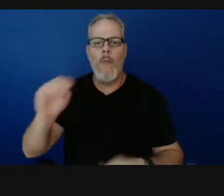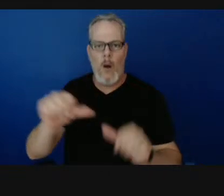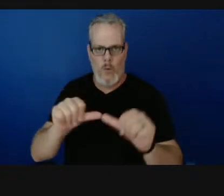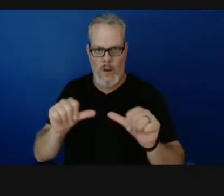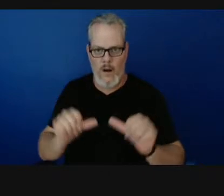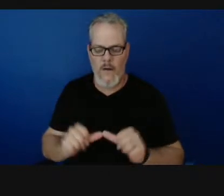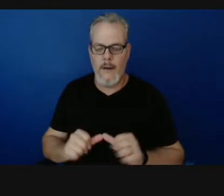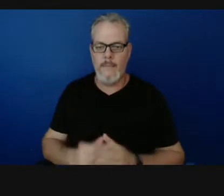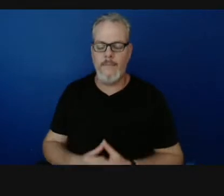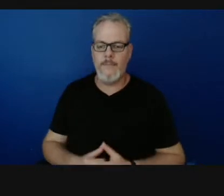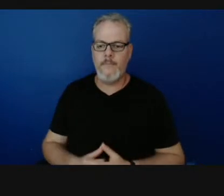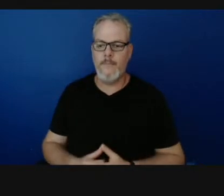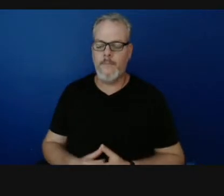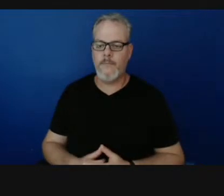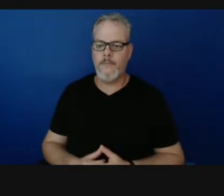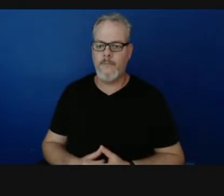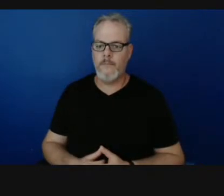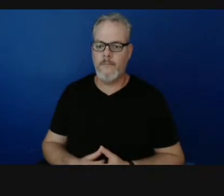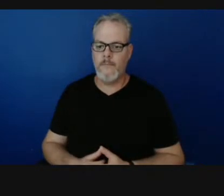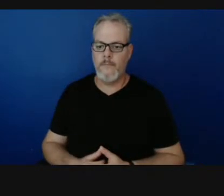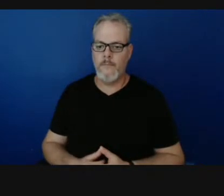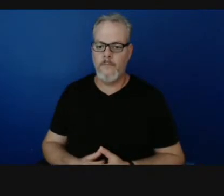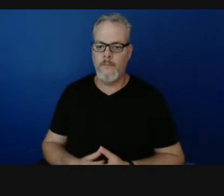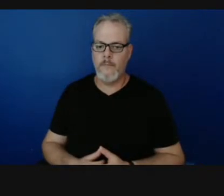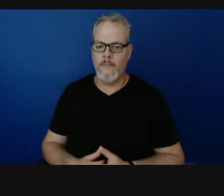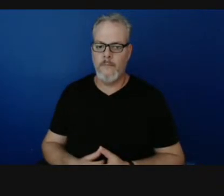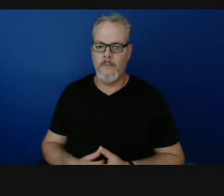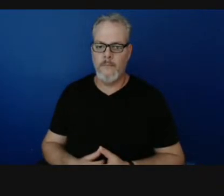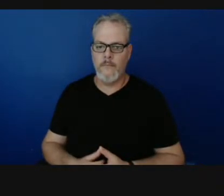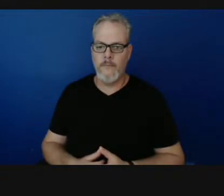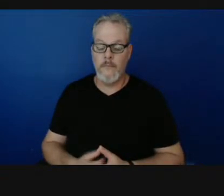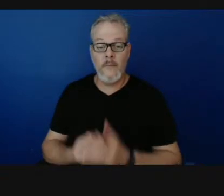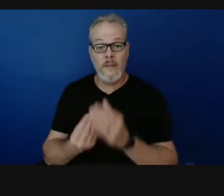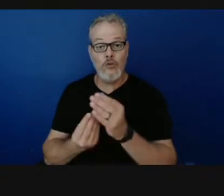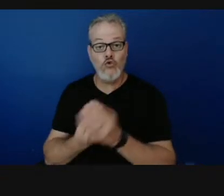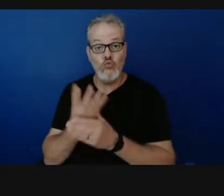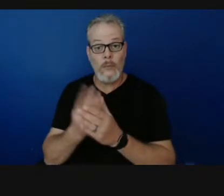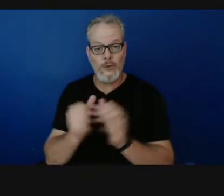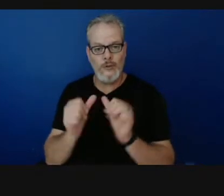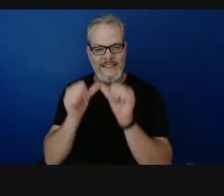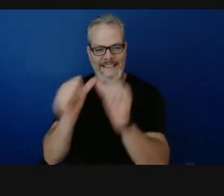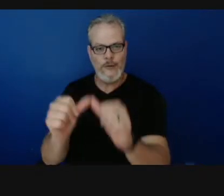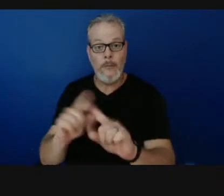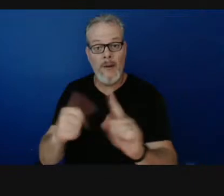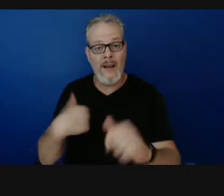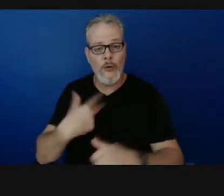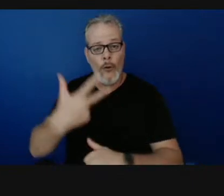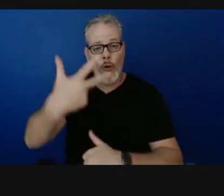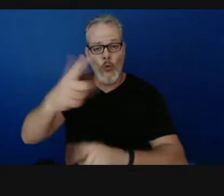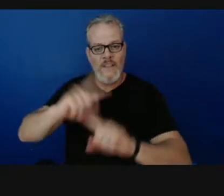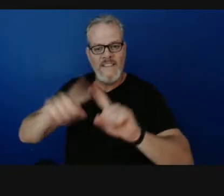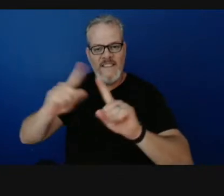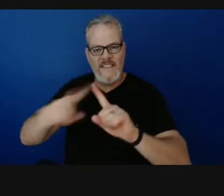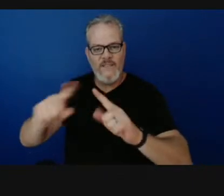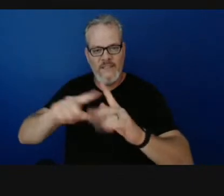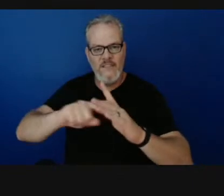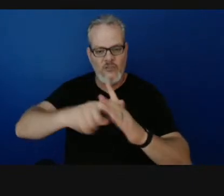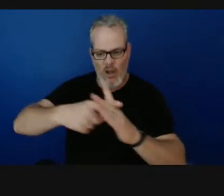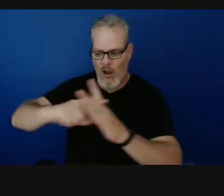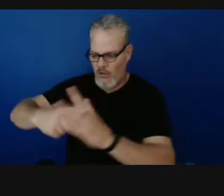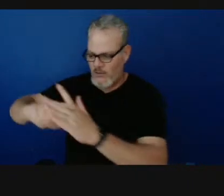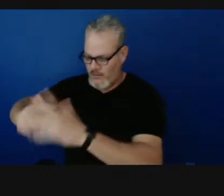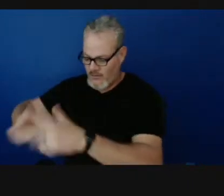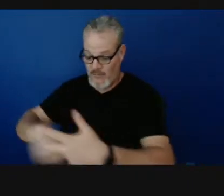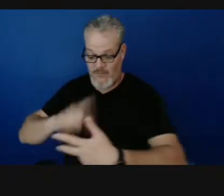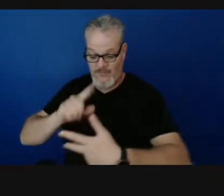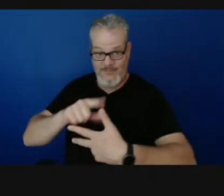So the eruption continued, and it had 3 different episodes, so it paused a couple of times. The first episode started 2:20 a.m.